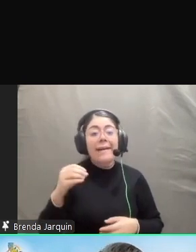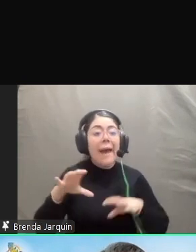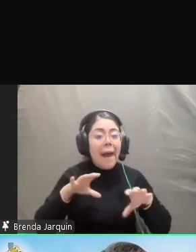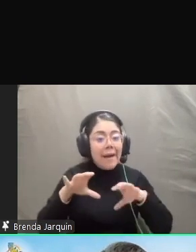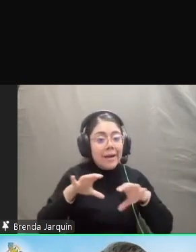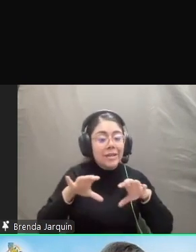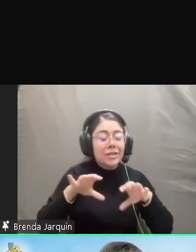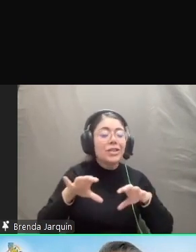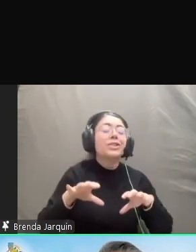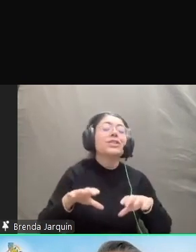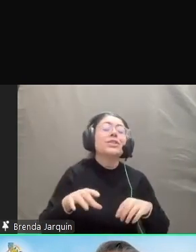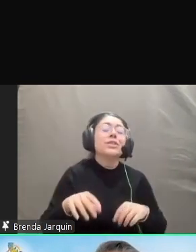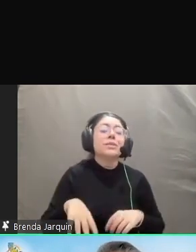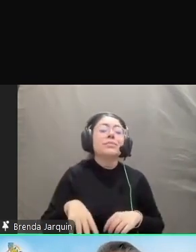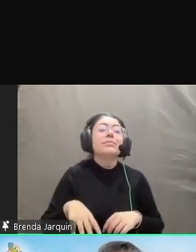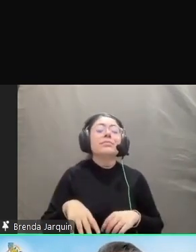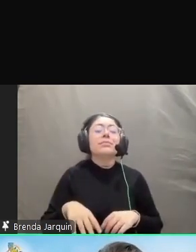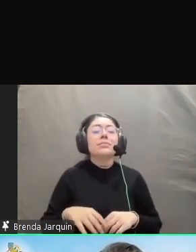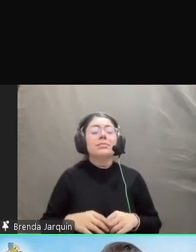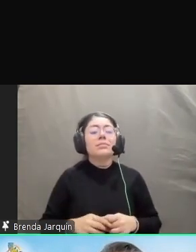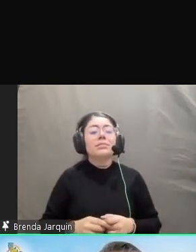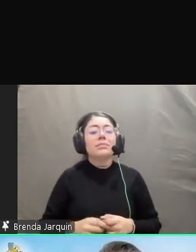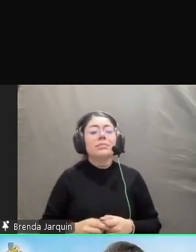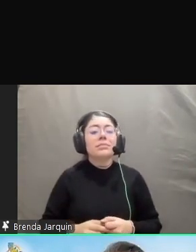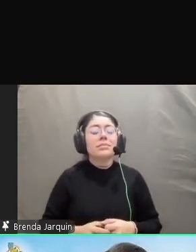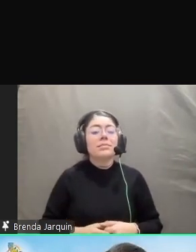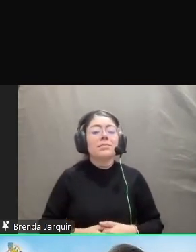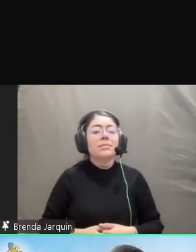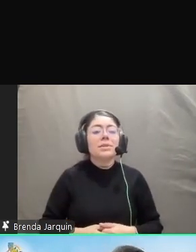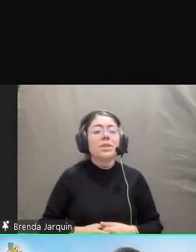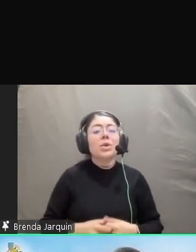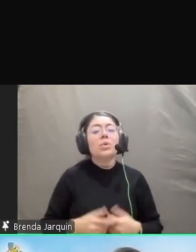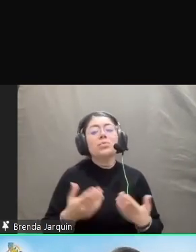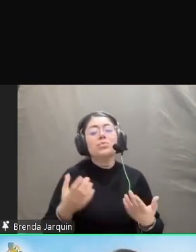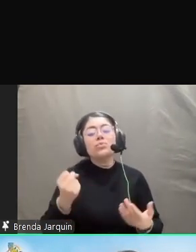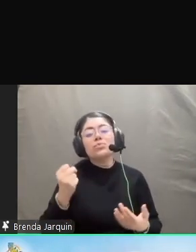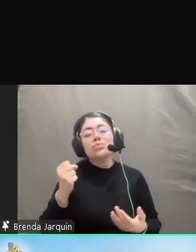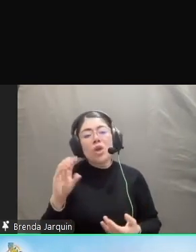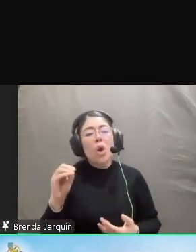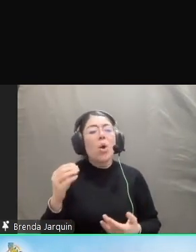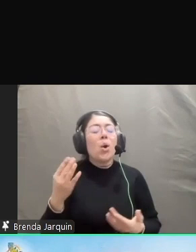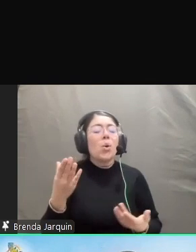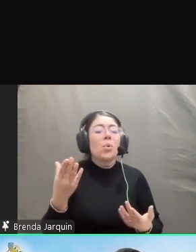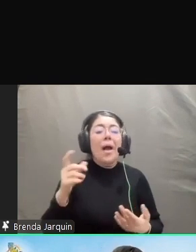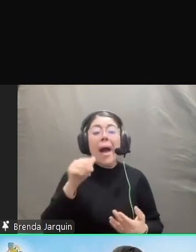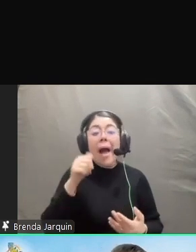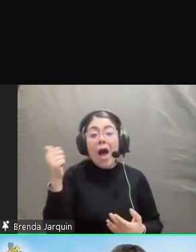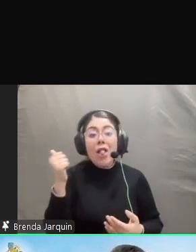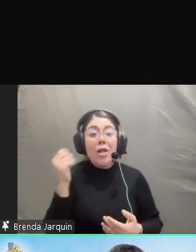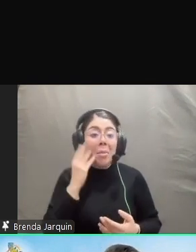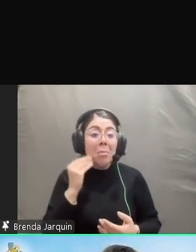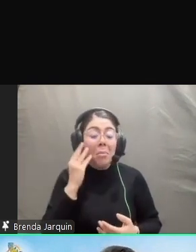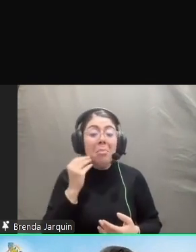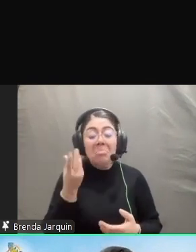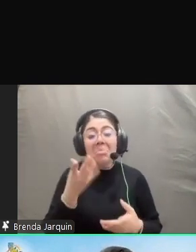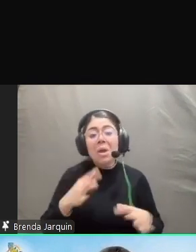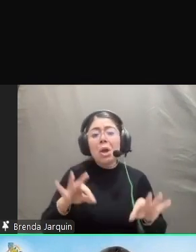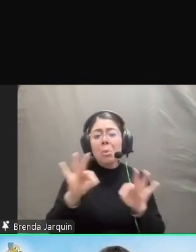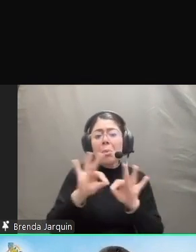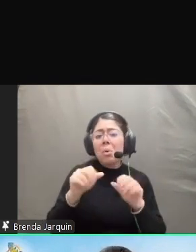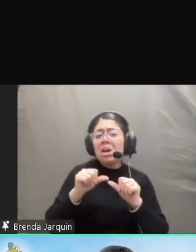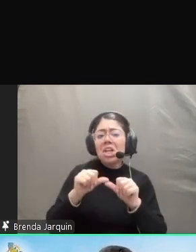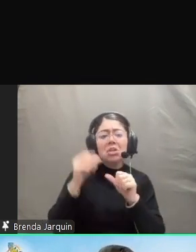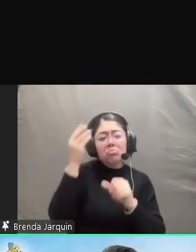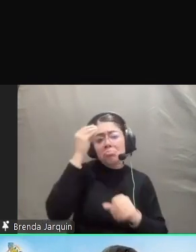resources that we are presenting is not really to take the place of any other experience that you might have had, but it's just to focus and to give